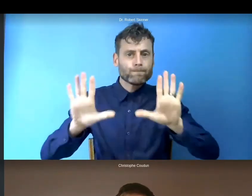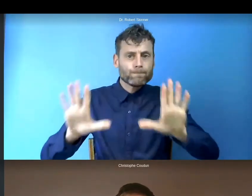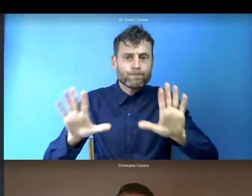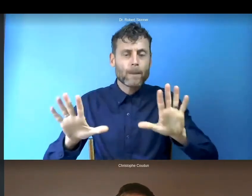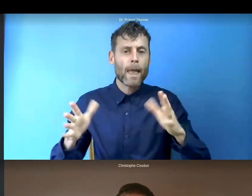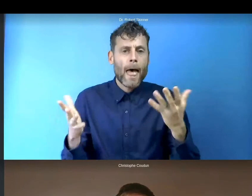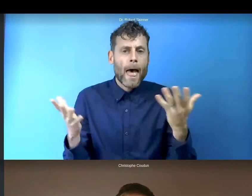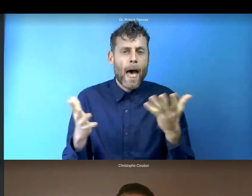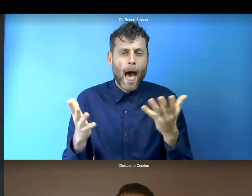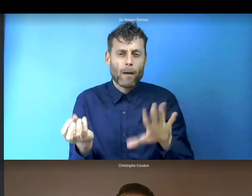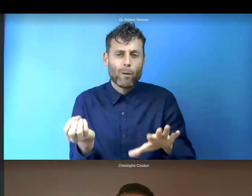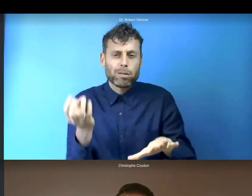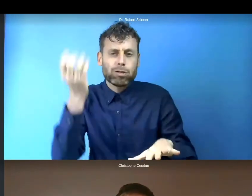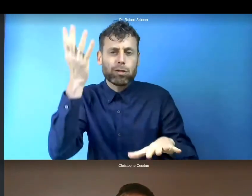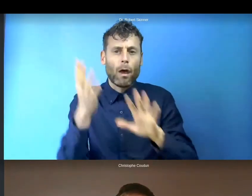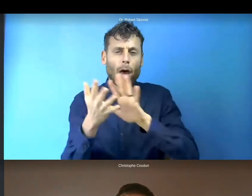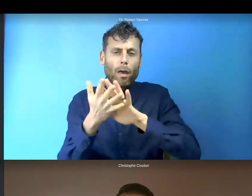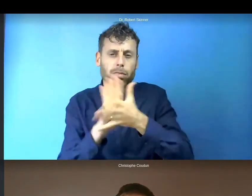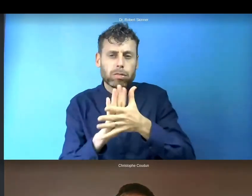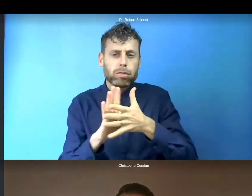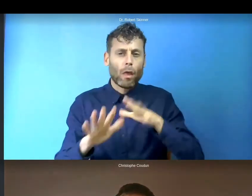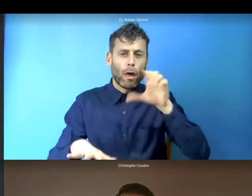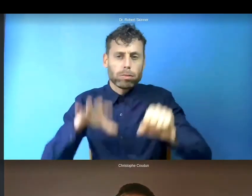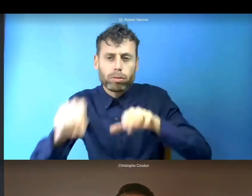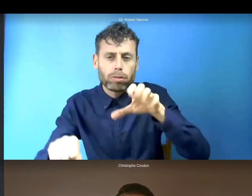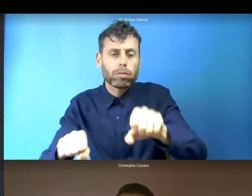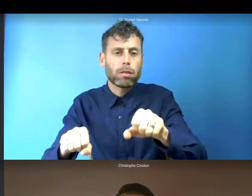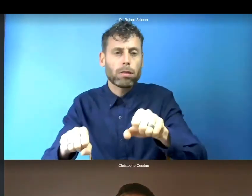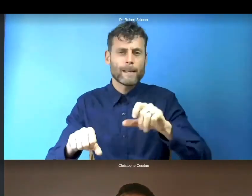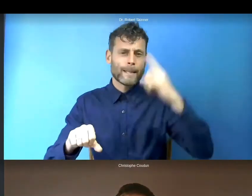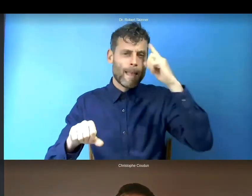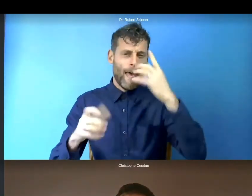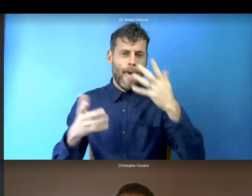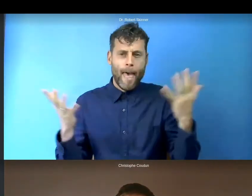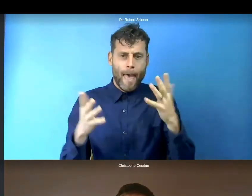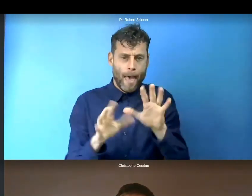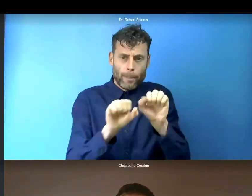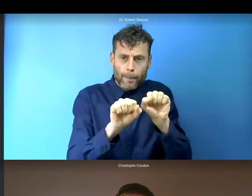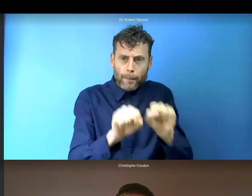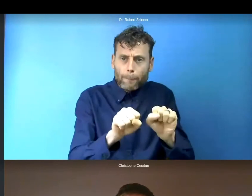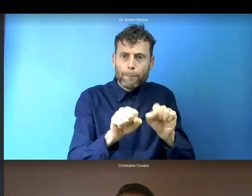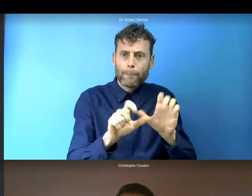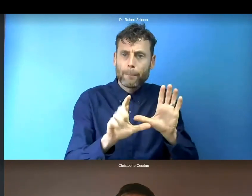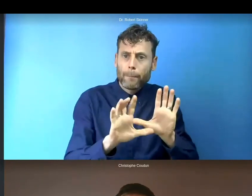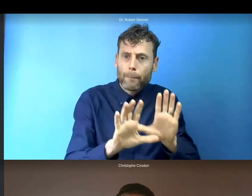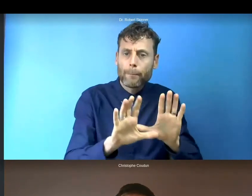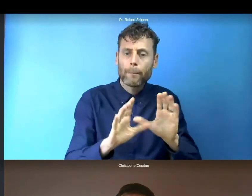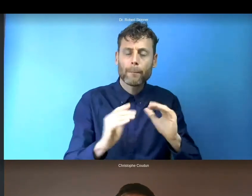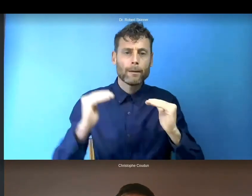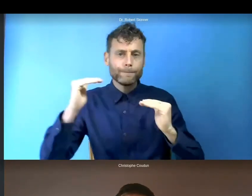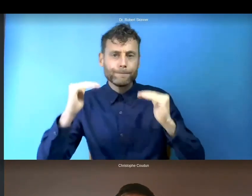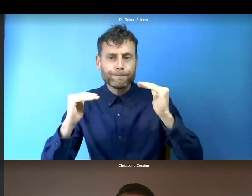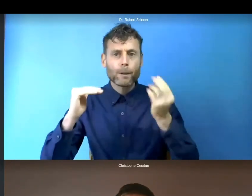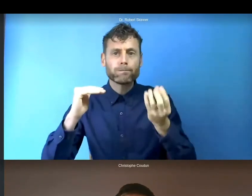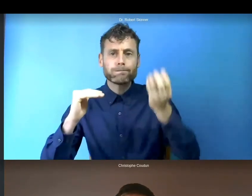minimize our impact on the environment and contribute to the resilience of the community to climate change. So at least